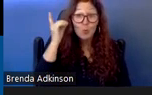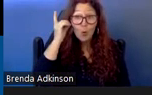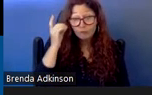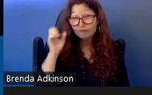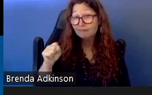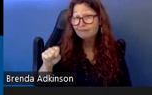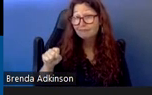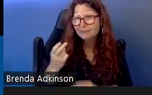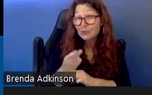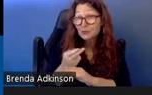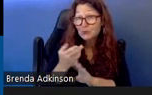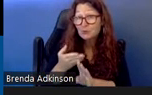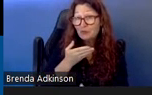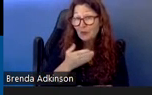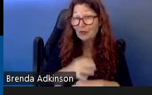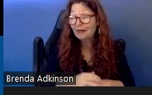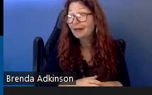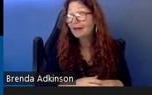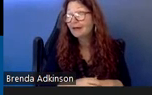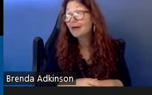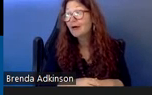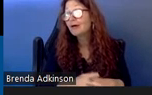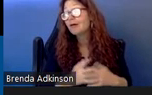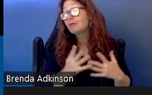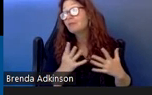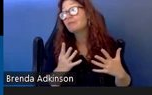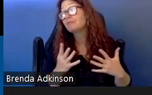There might be